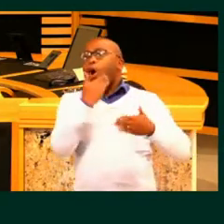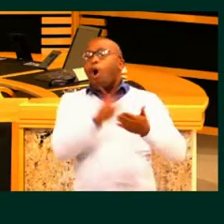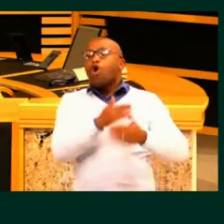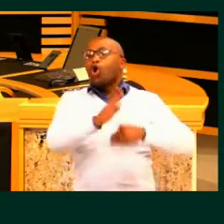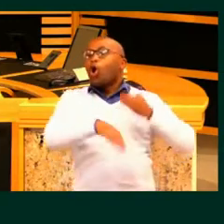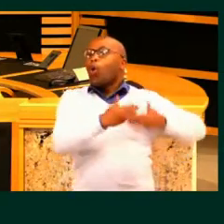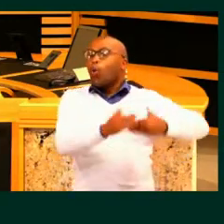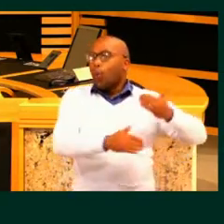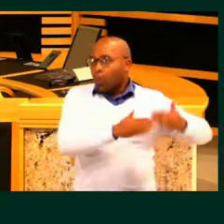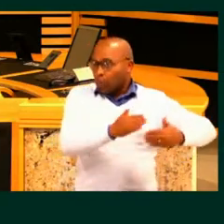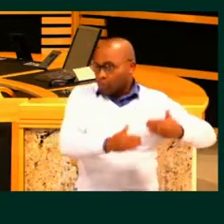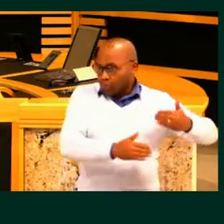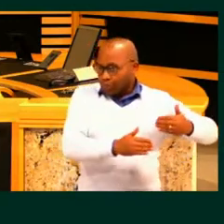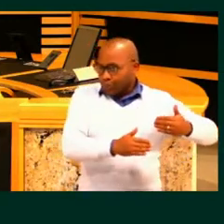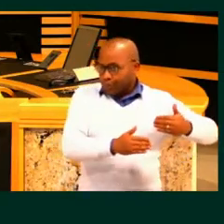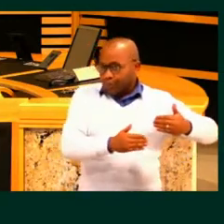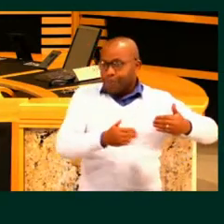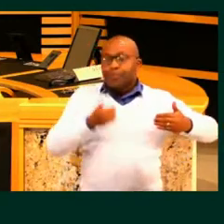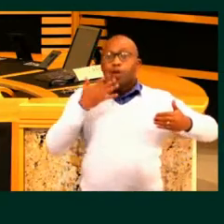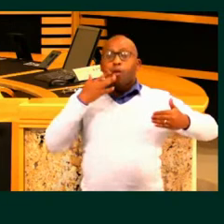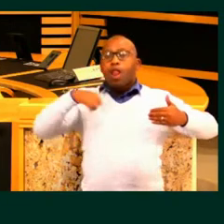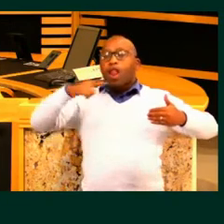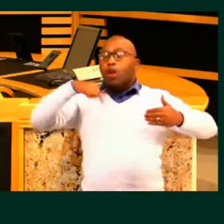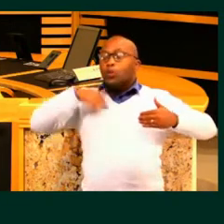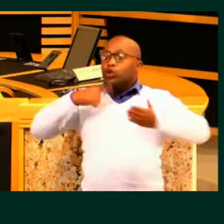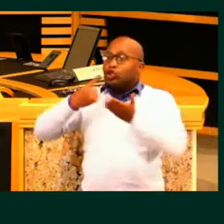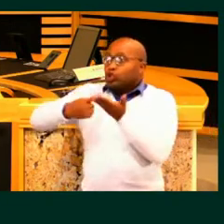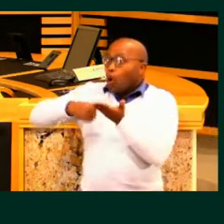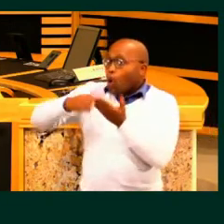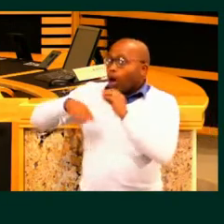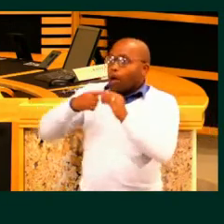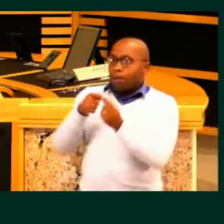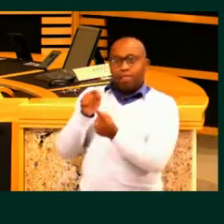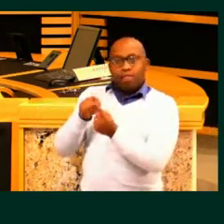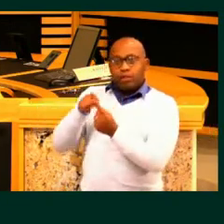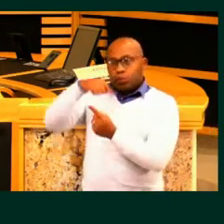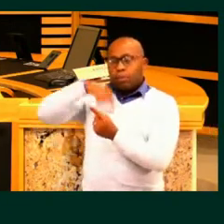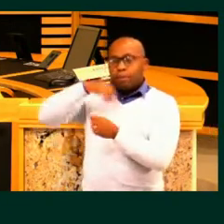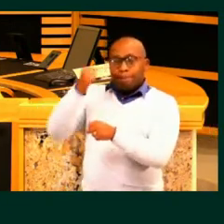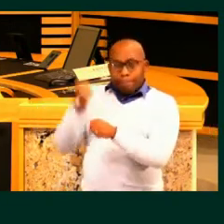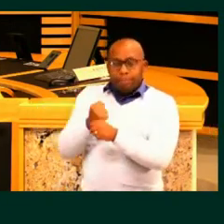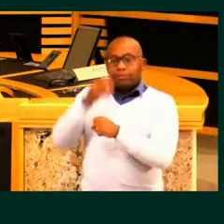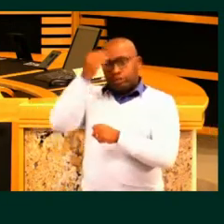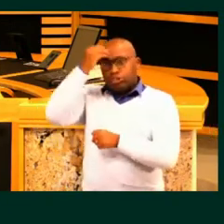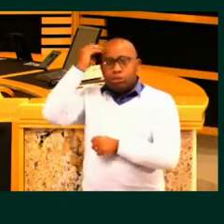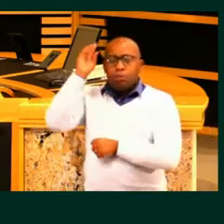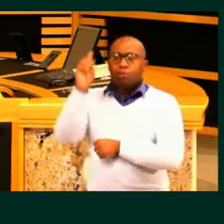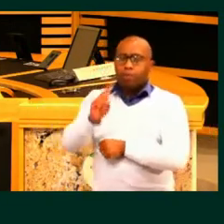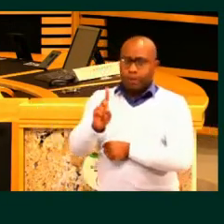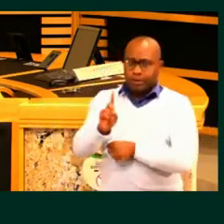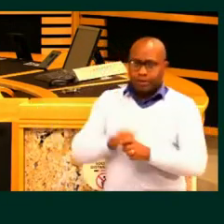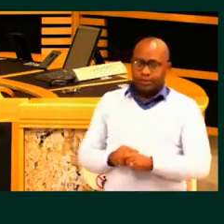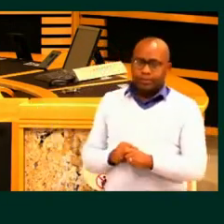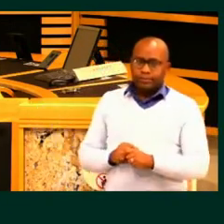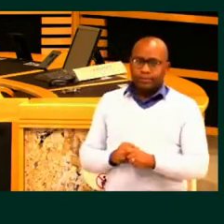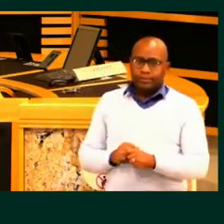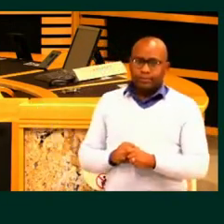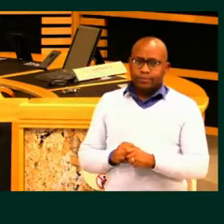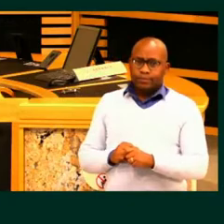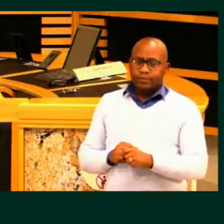engage on these matters probably we need to be broadly minded what are these ticking points